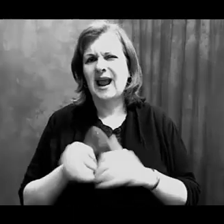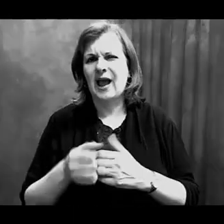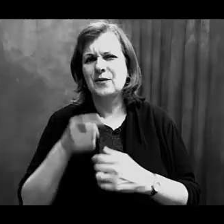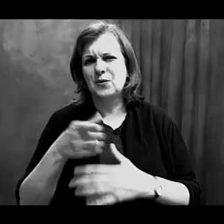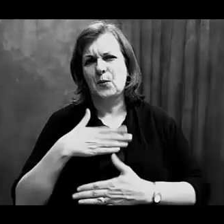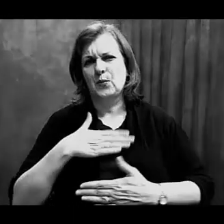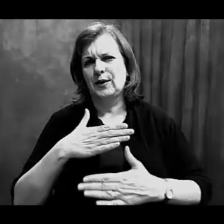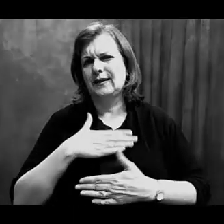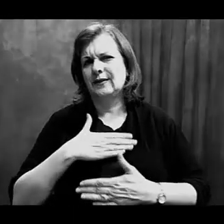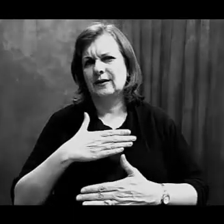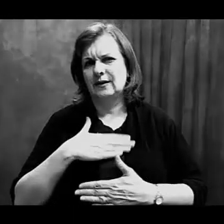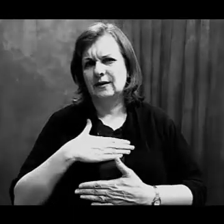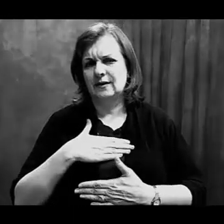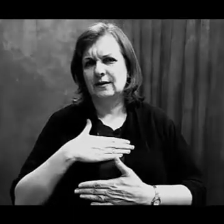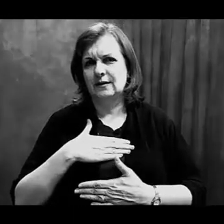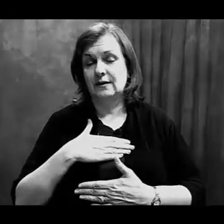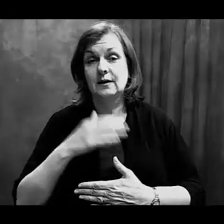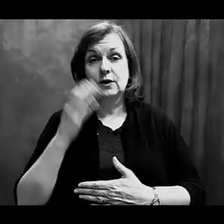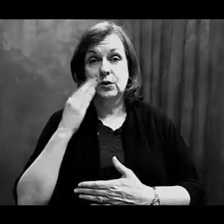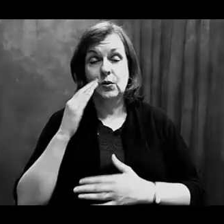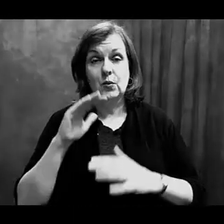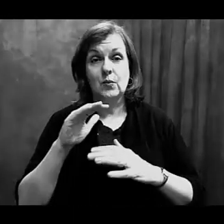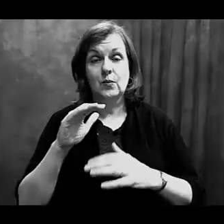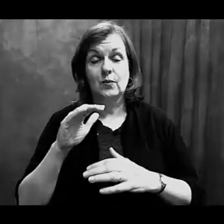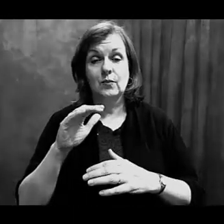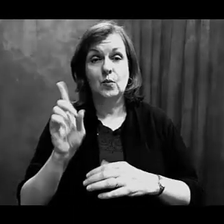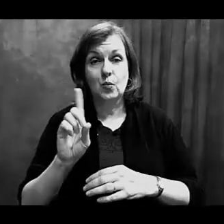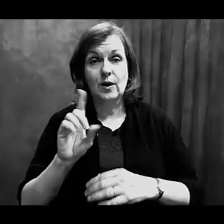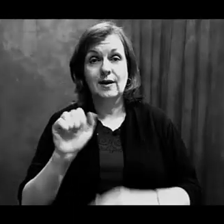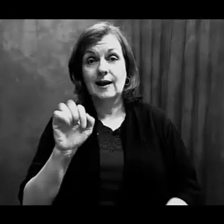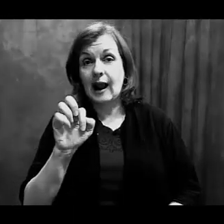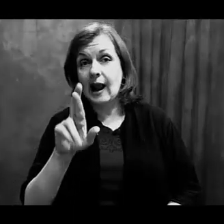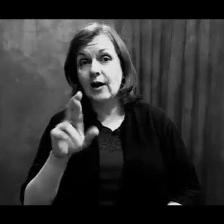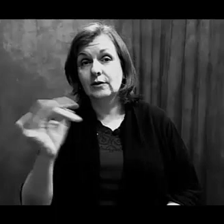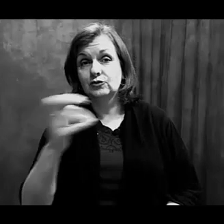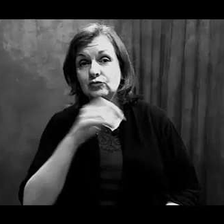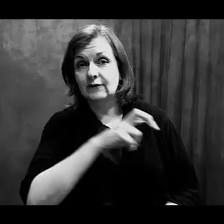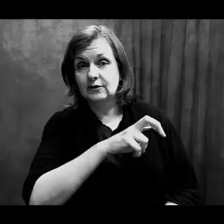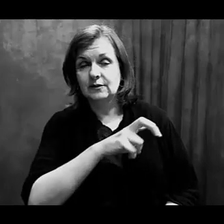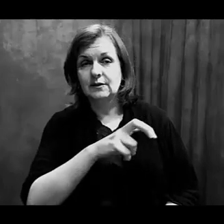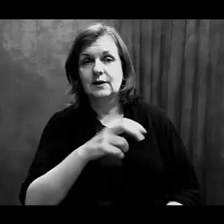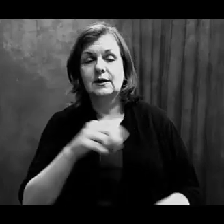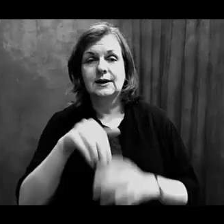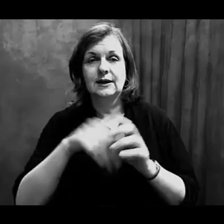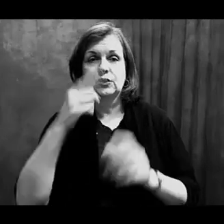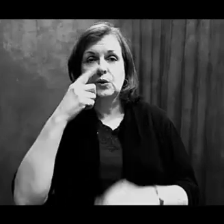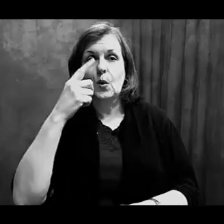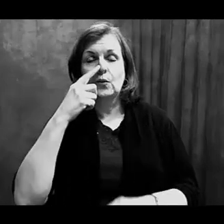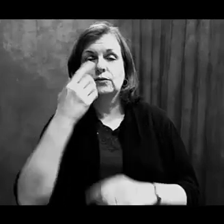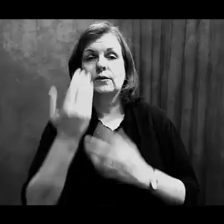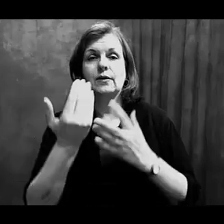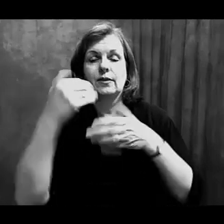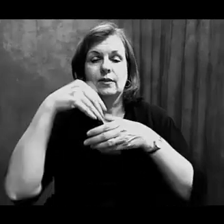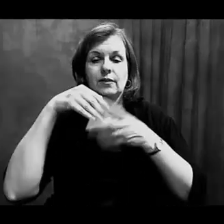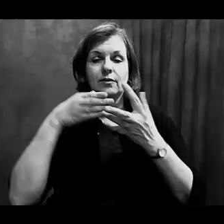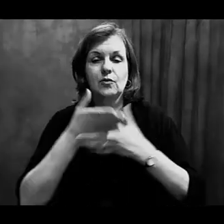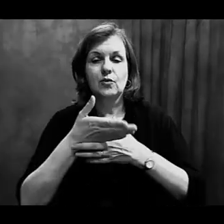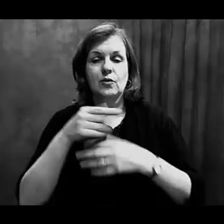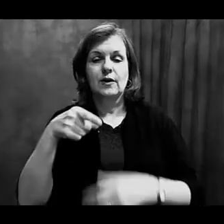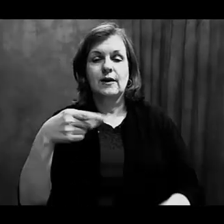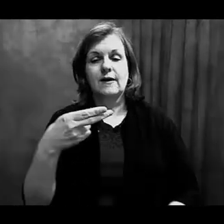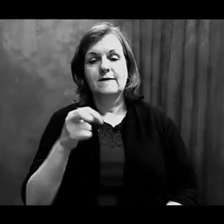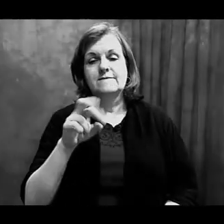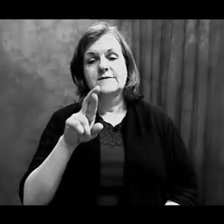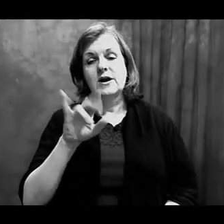How do we actually do this? We know where the air goes. We know it comes in through our nose, down through our